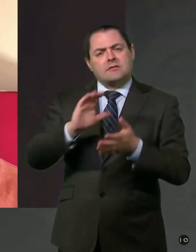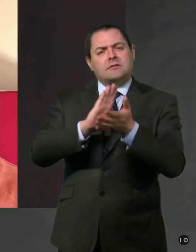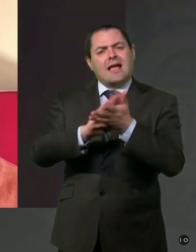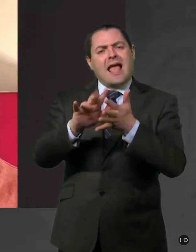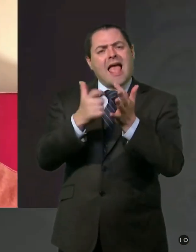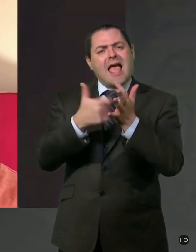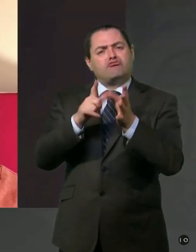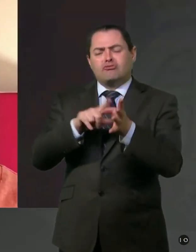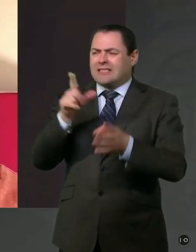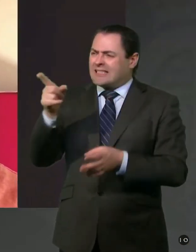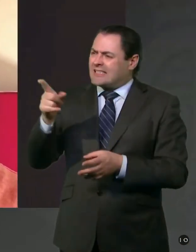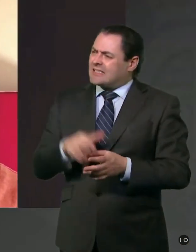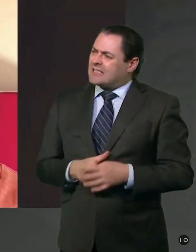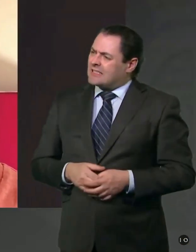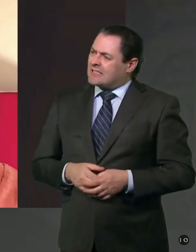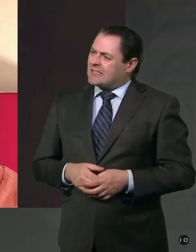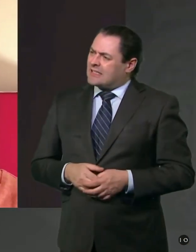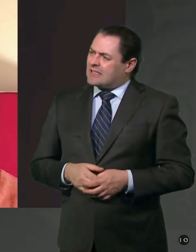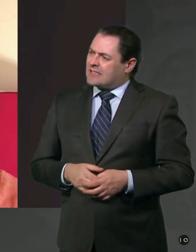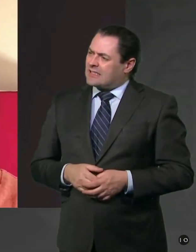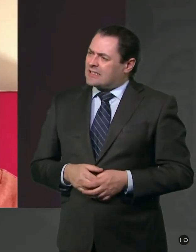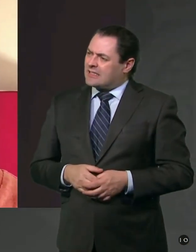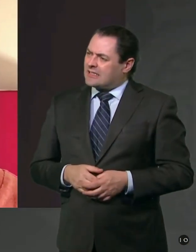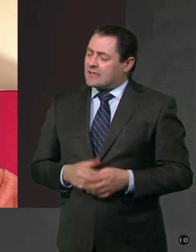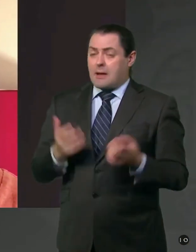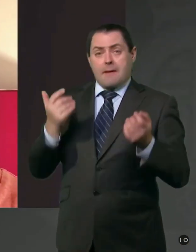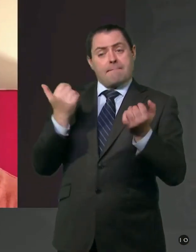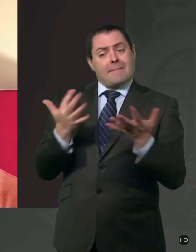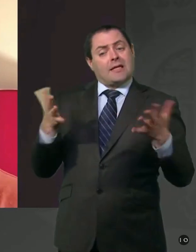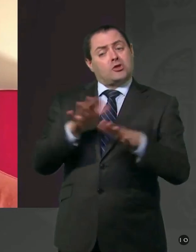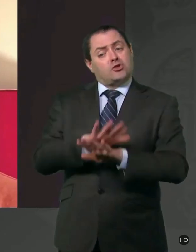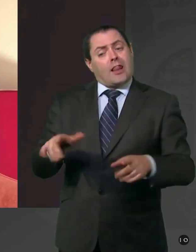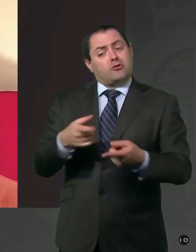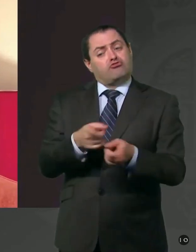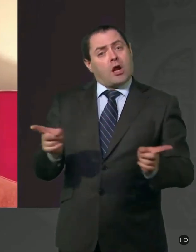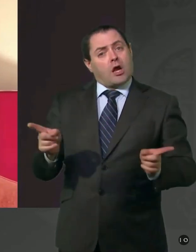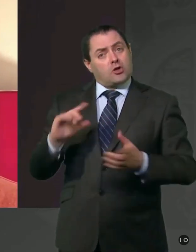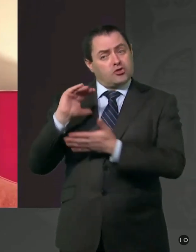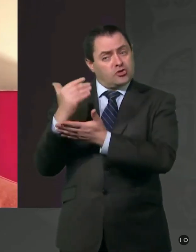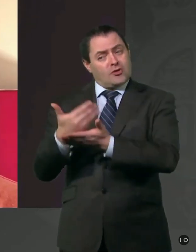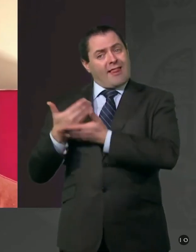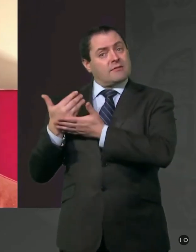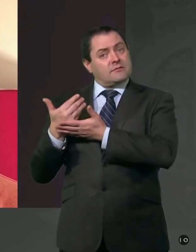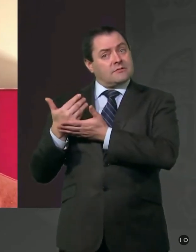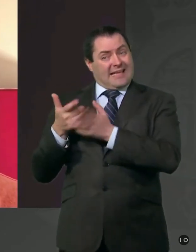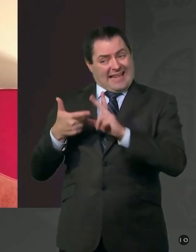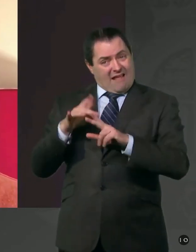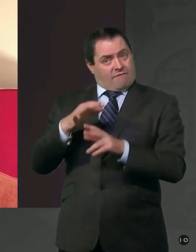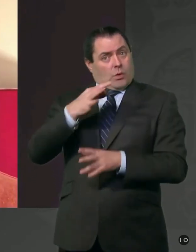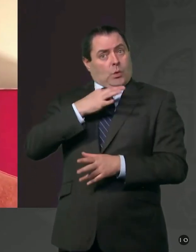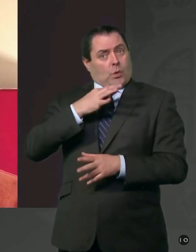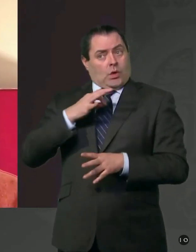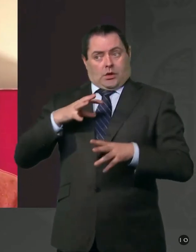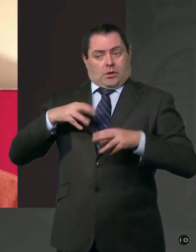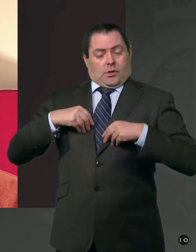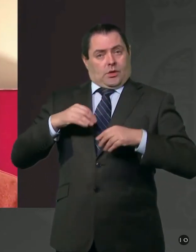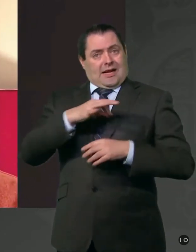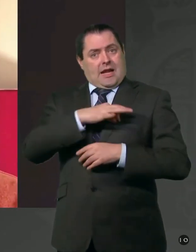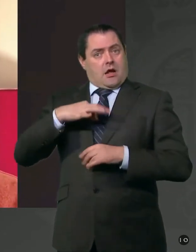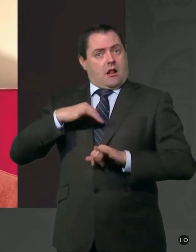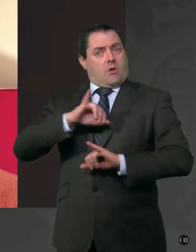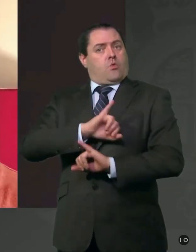clinically vulnerable children have been shielding since the start of the pandemic. Clinically vulnerable children haven't had that glimmer of hope